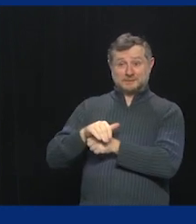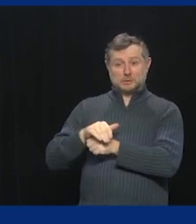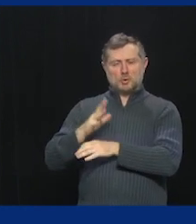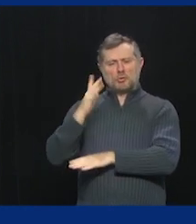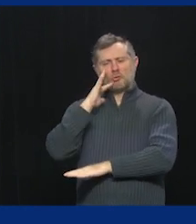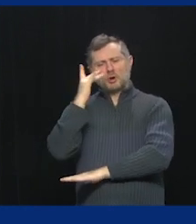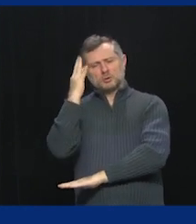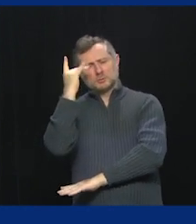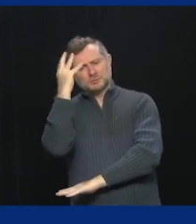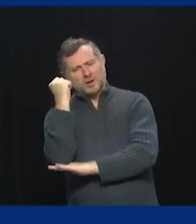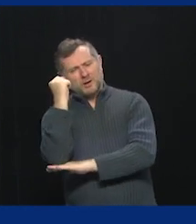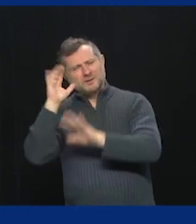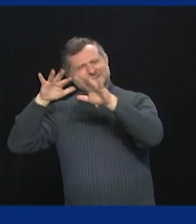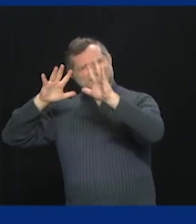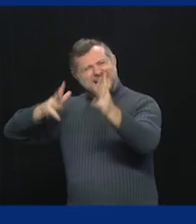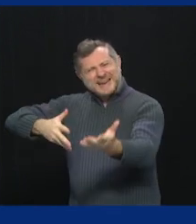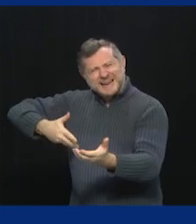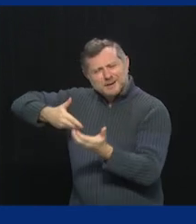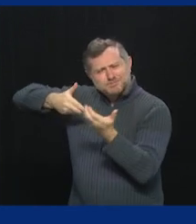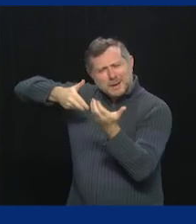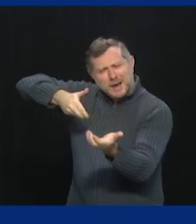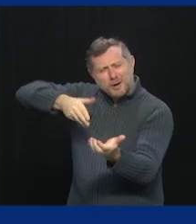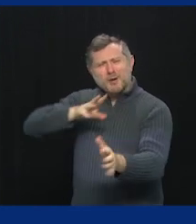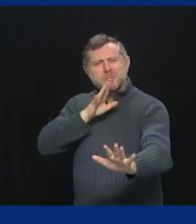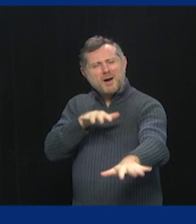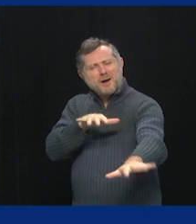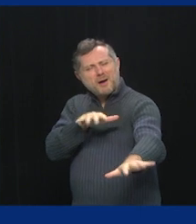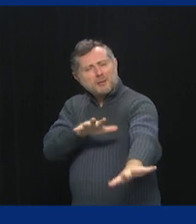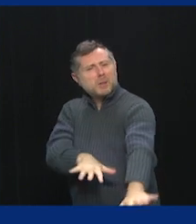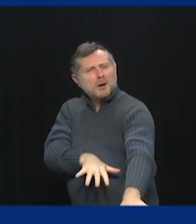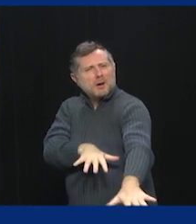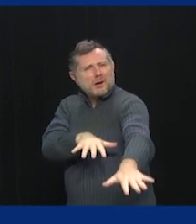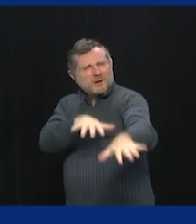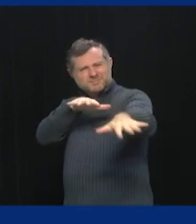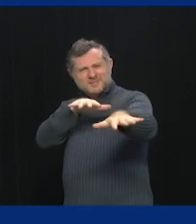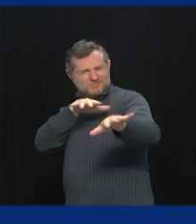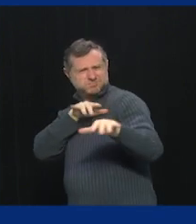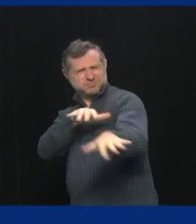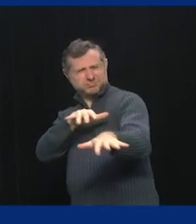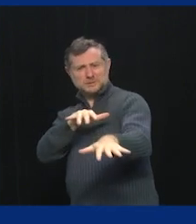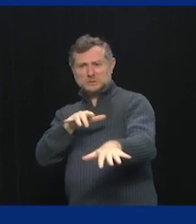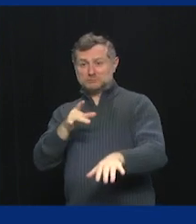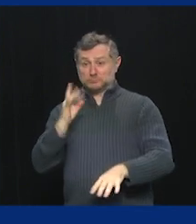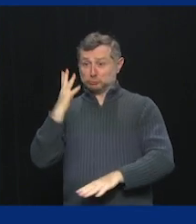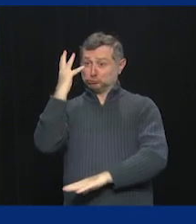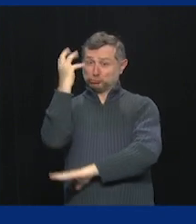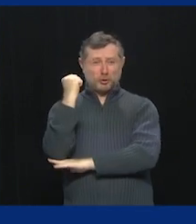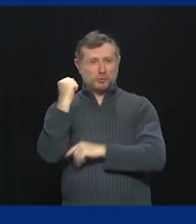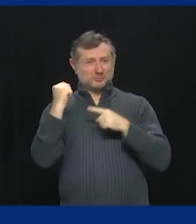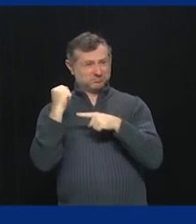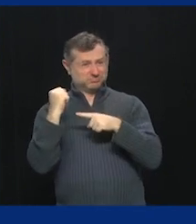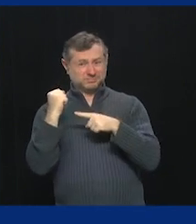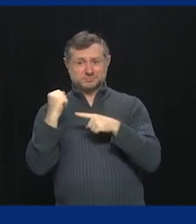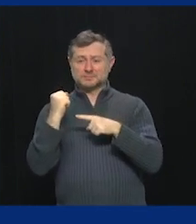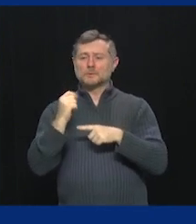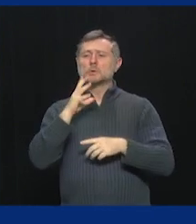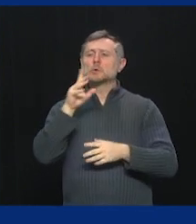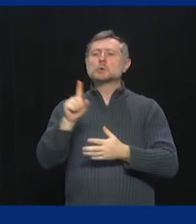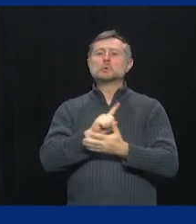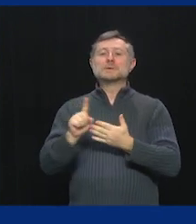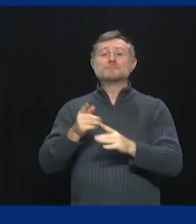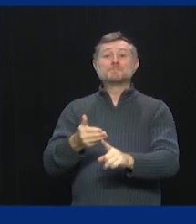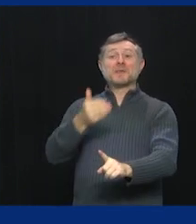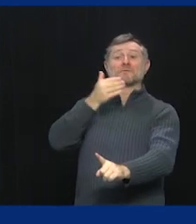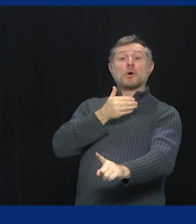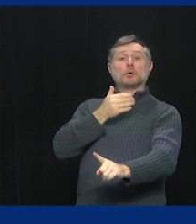record-shattering rainfall. But the record shattering is almost an anomaly because we set the record a week before. Literally 10 days